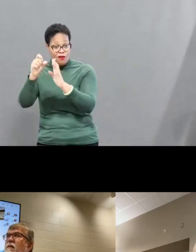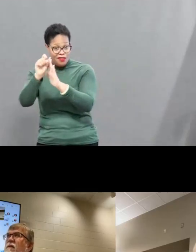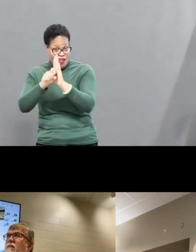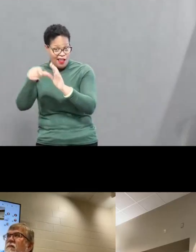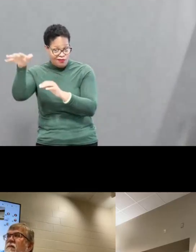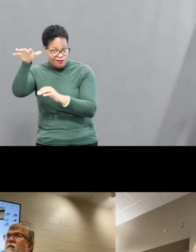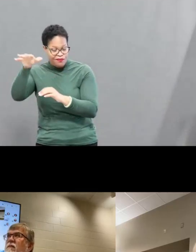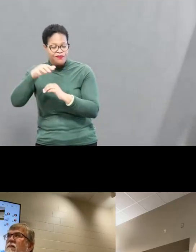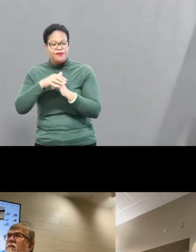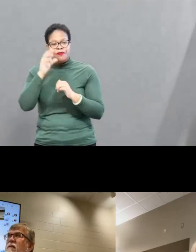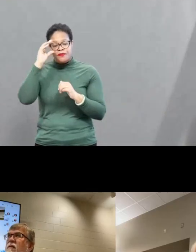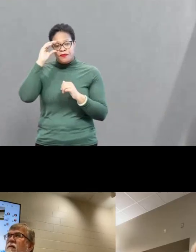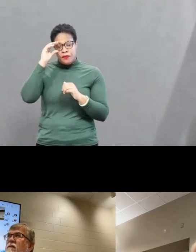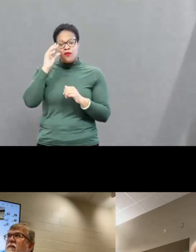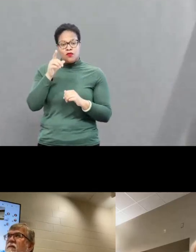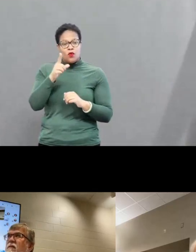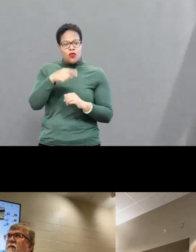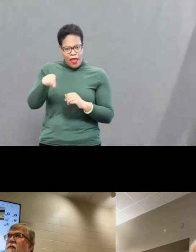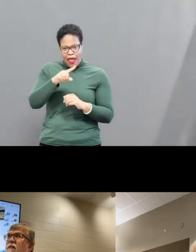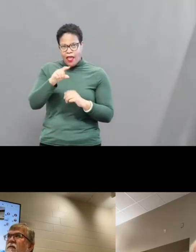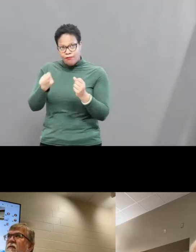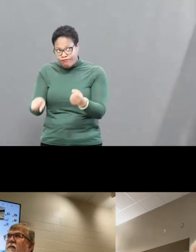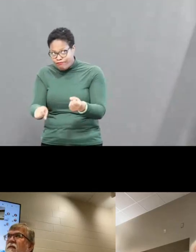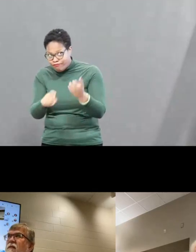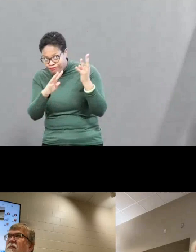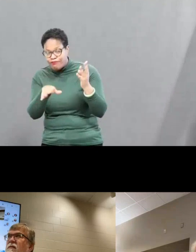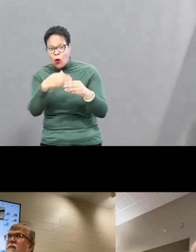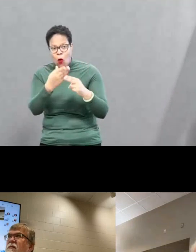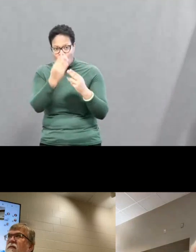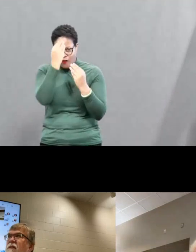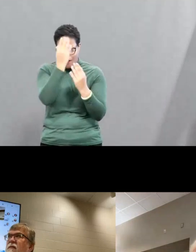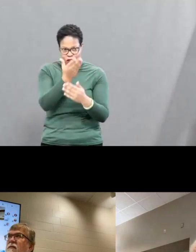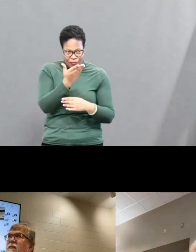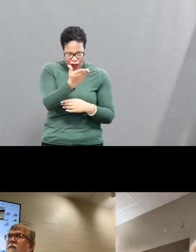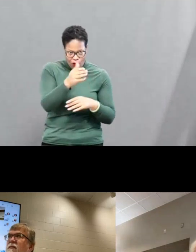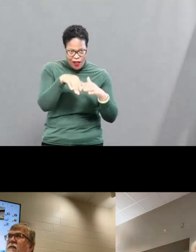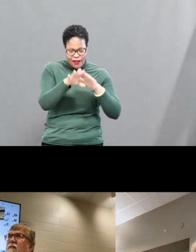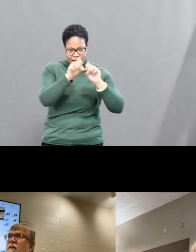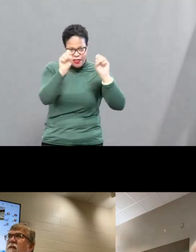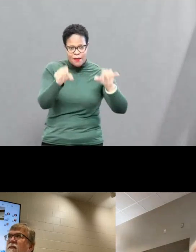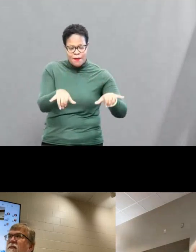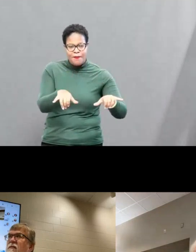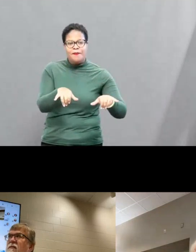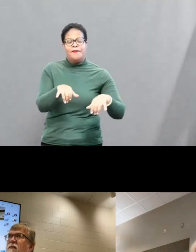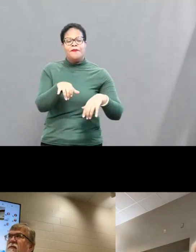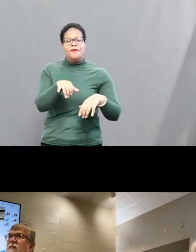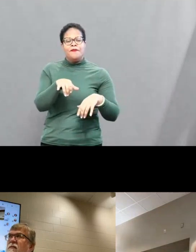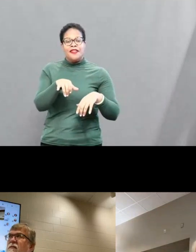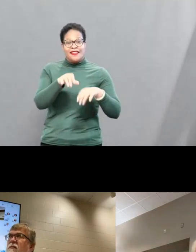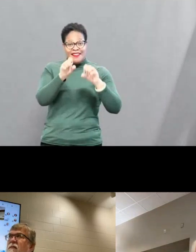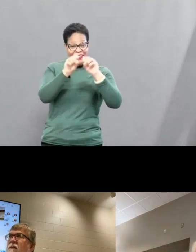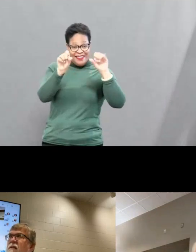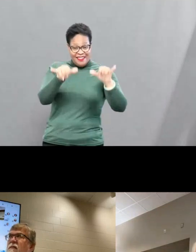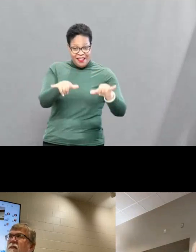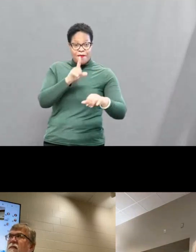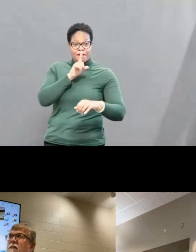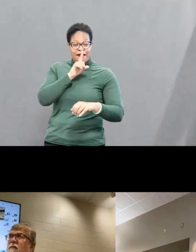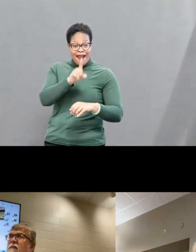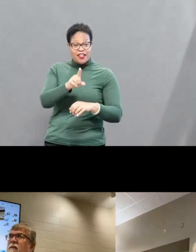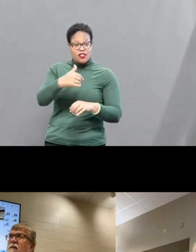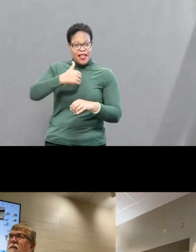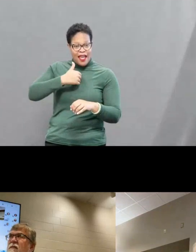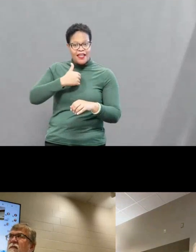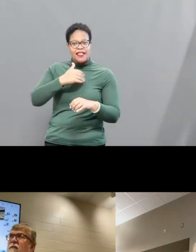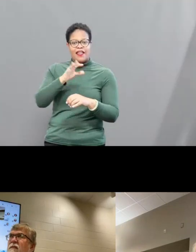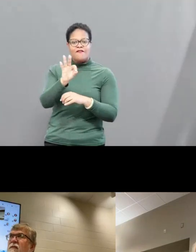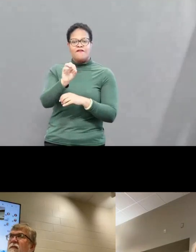state. And so they put all that information into the EVOS system, And the system actually